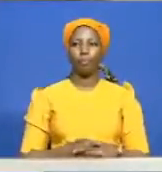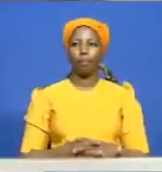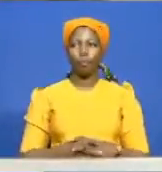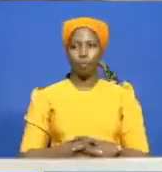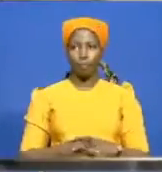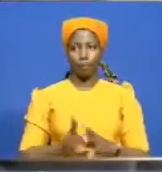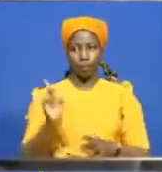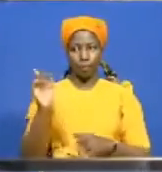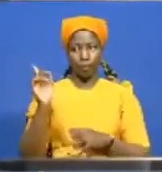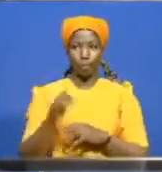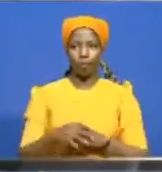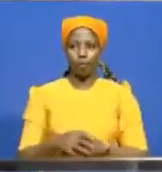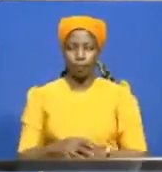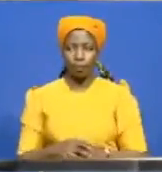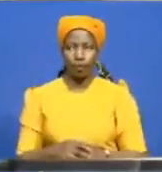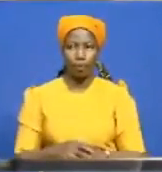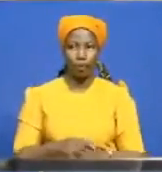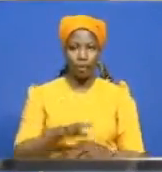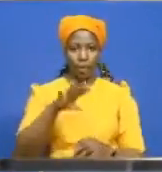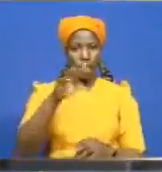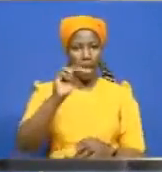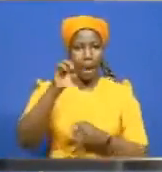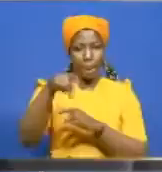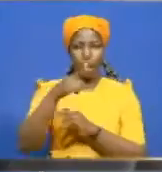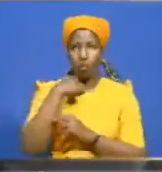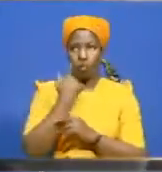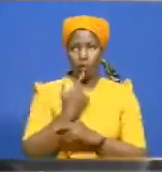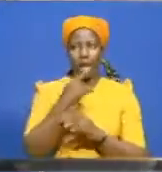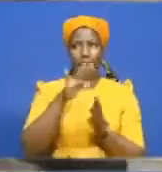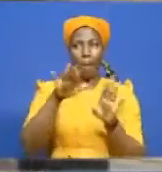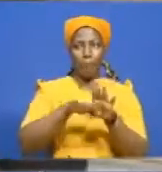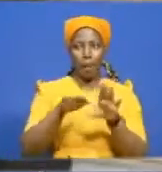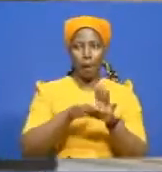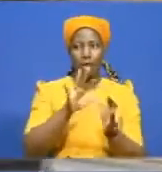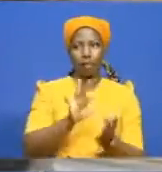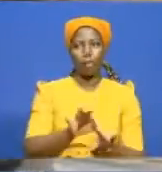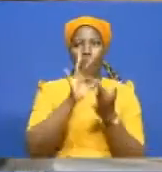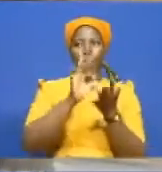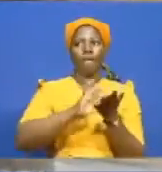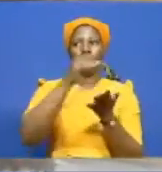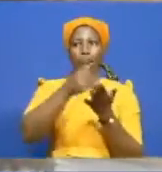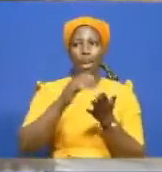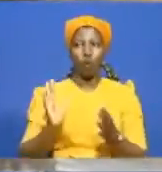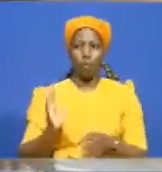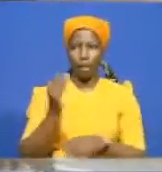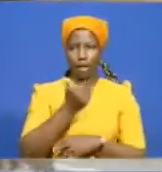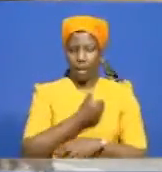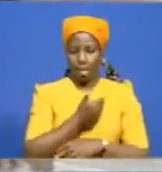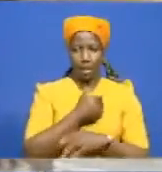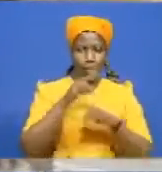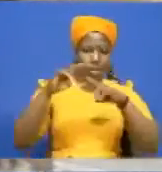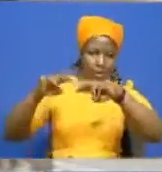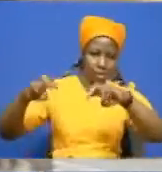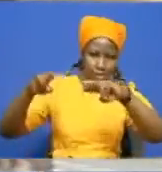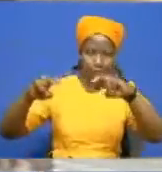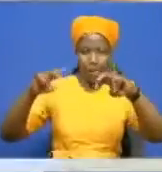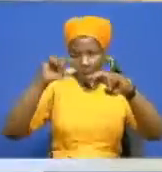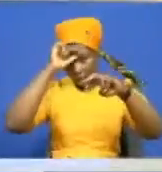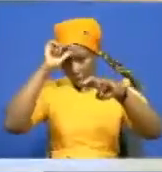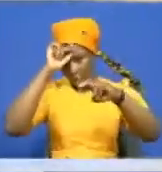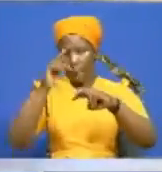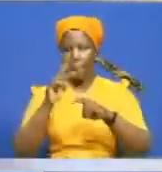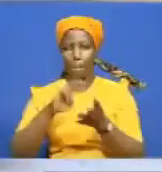It was a tour by legislators who are members of Special Funds Committee to check on government projects in West Pokot